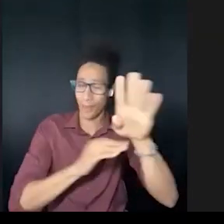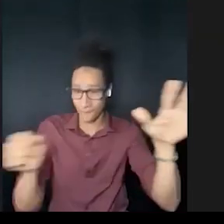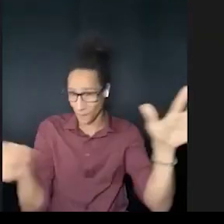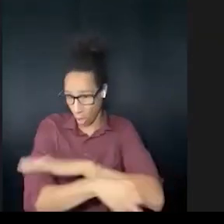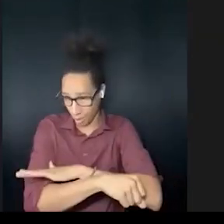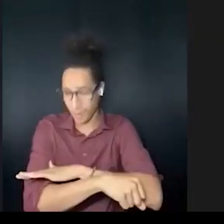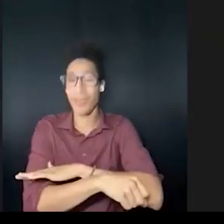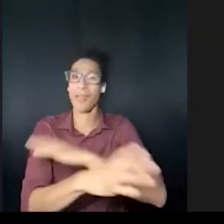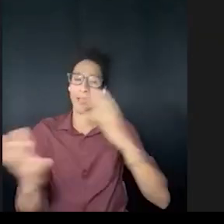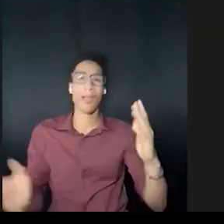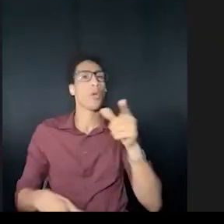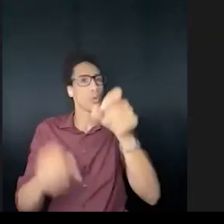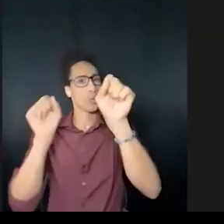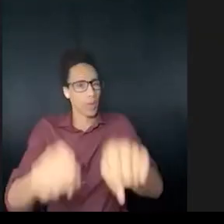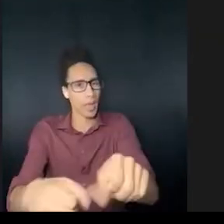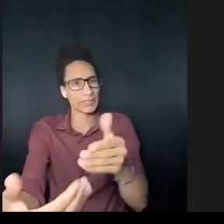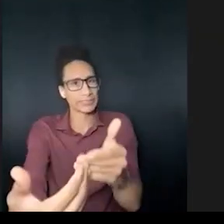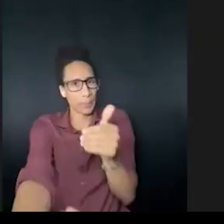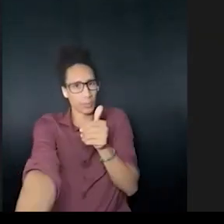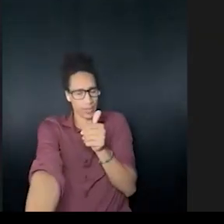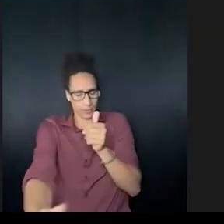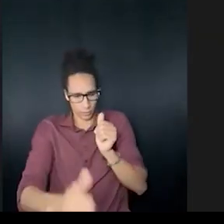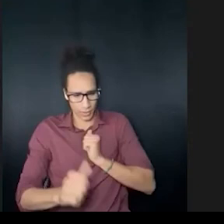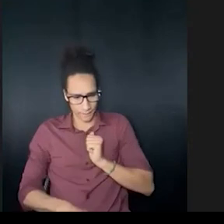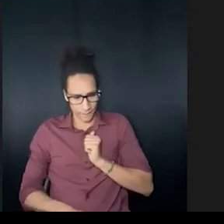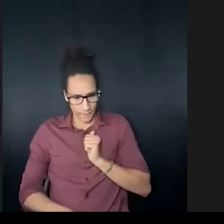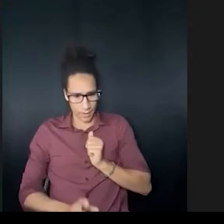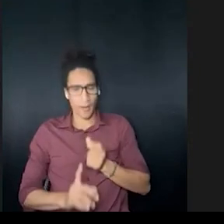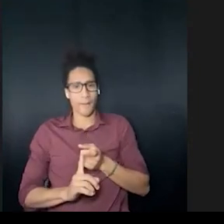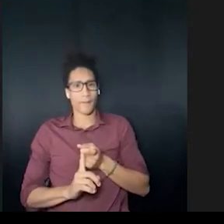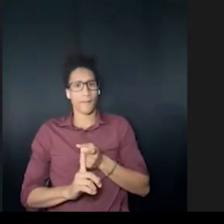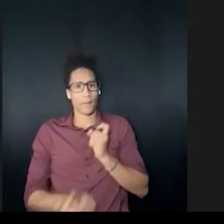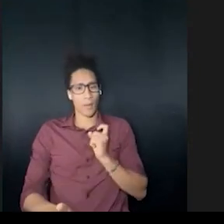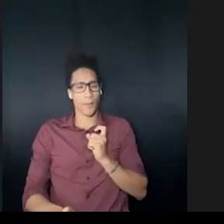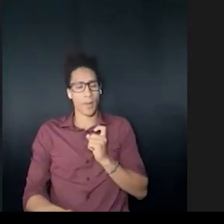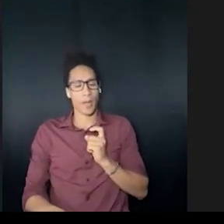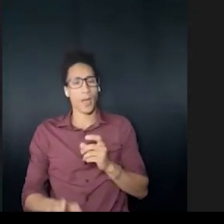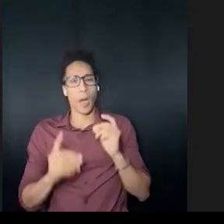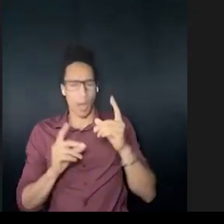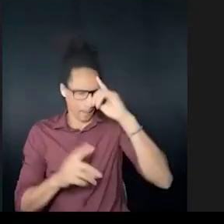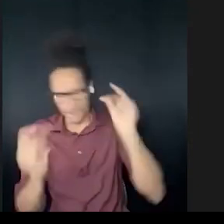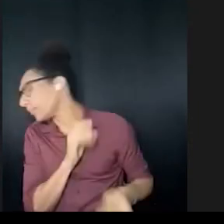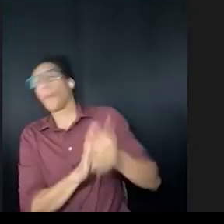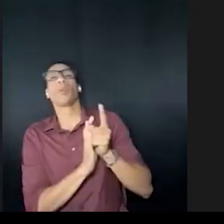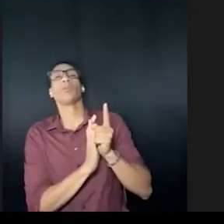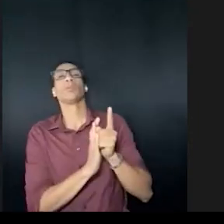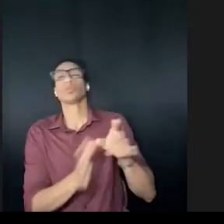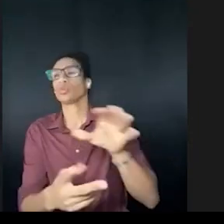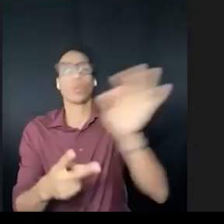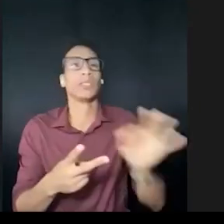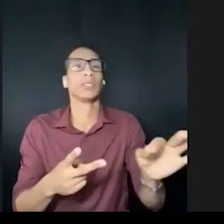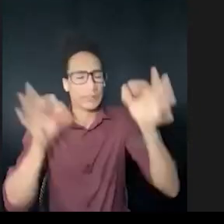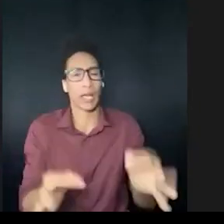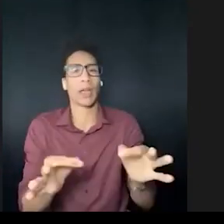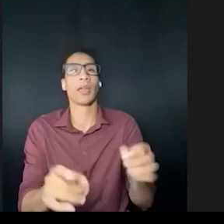to separate yourself from, you know, impulse choices and really think out things on an adult